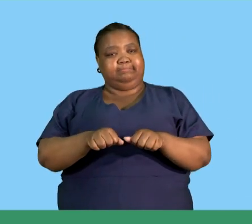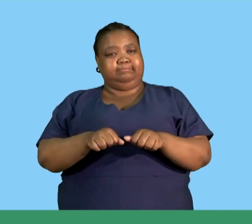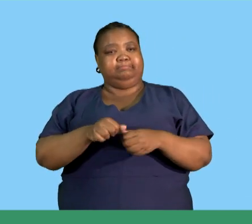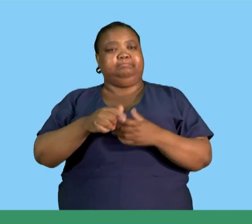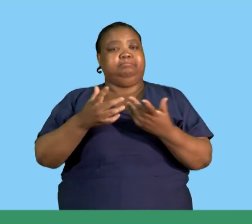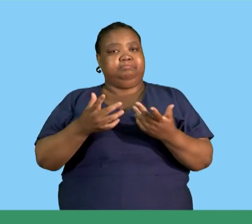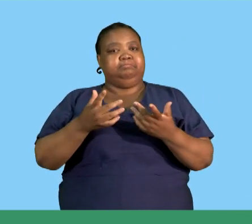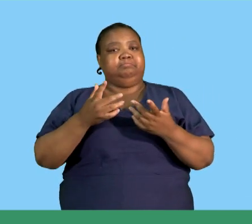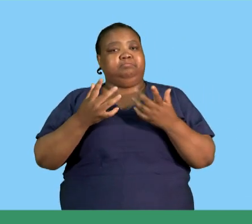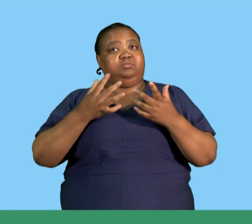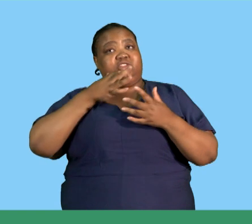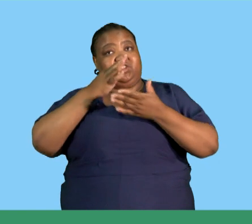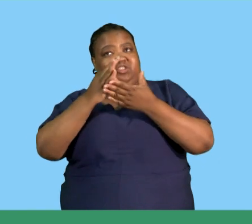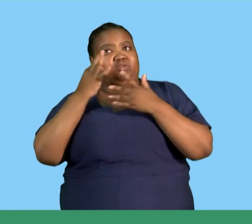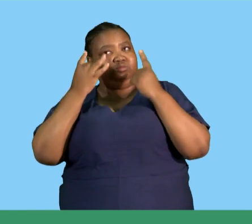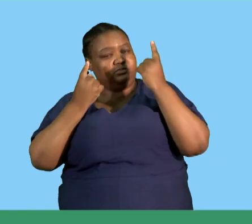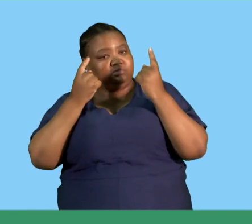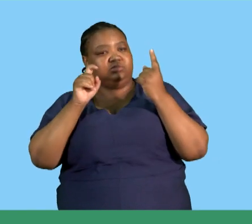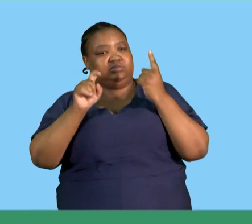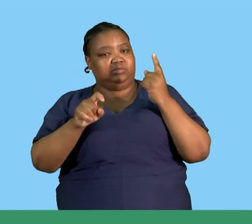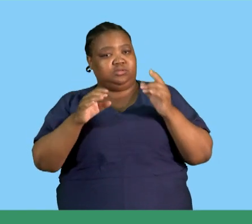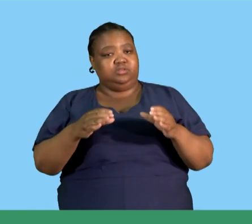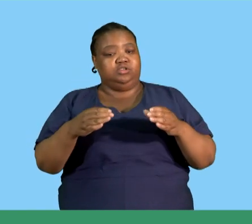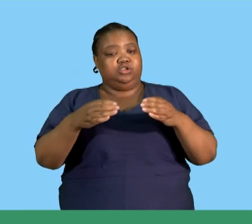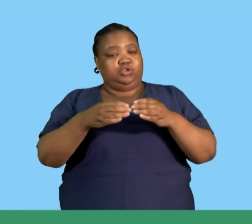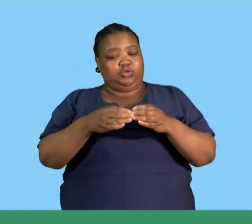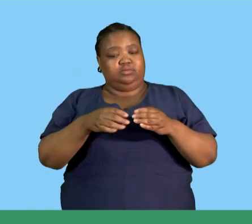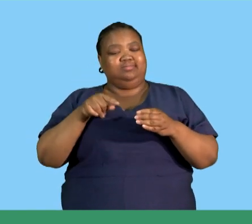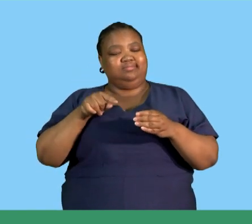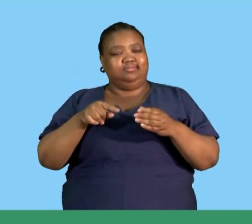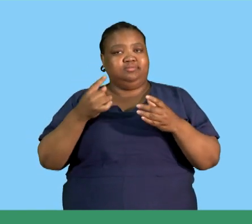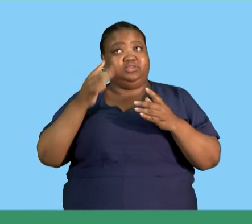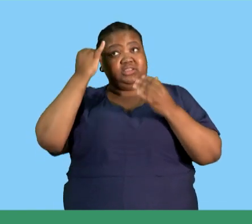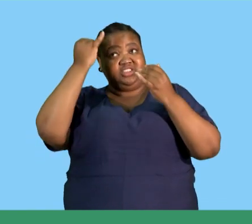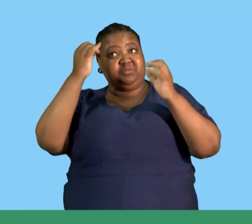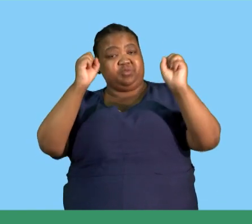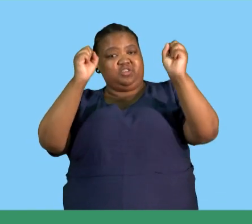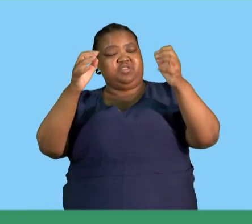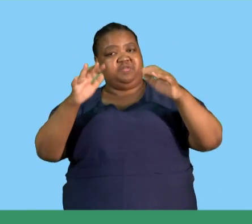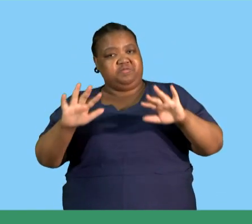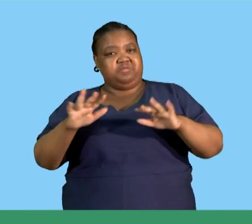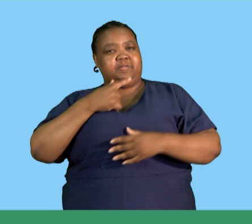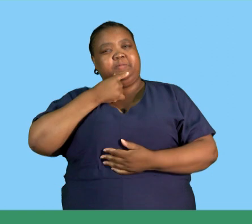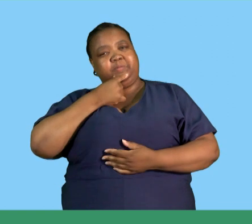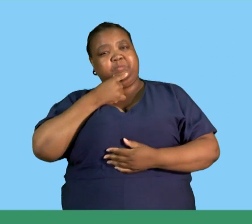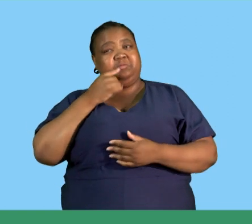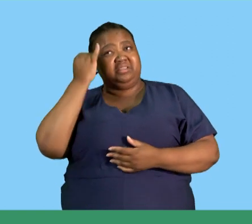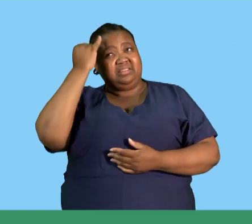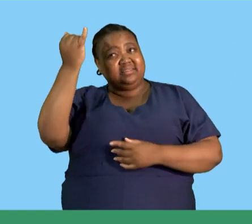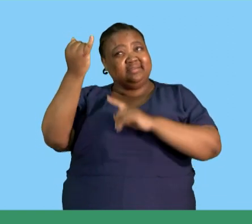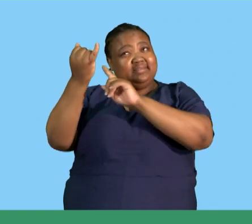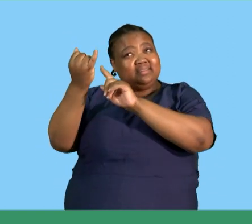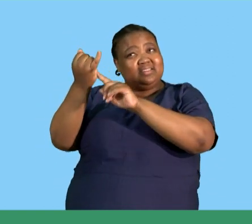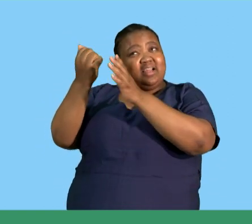Remember, we do not judge or criticize. The group rates the ideas per its usefulness. So we are rating the ideas per